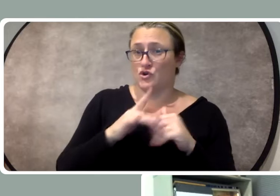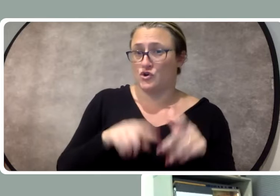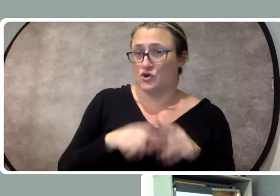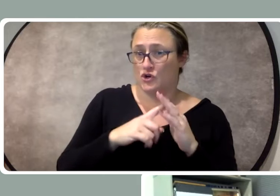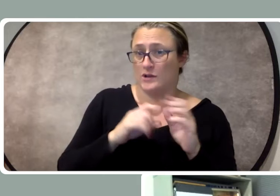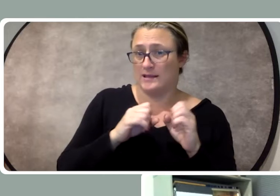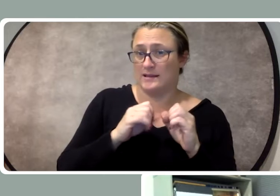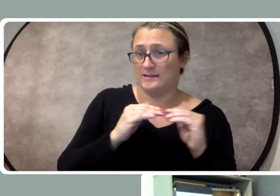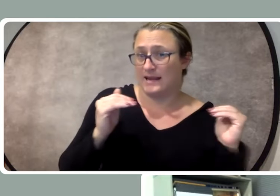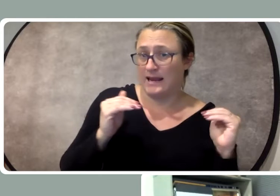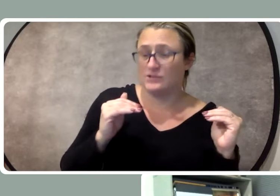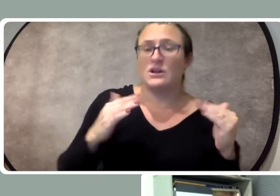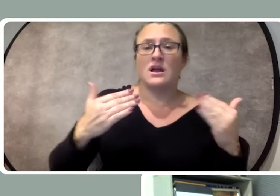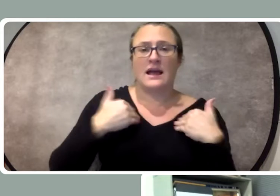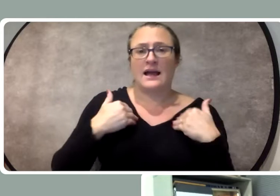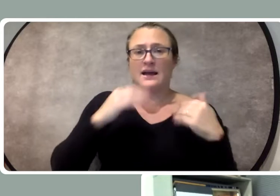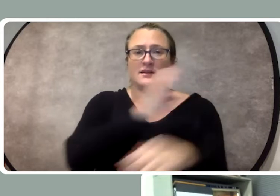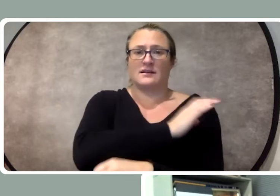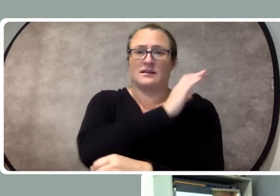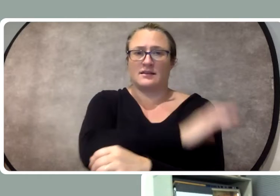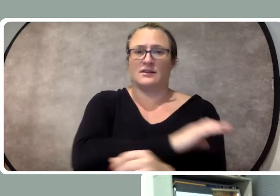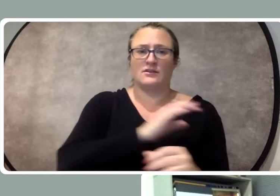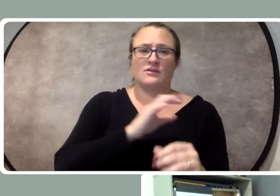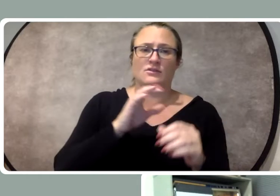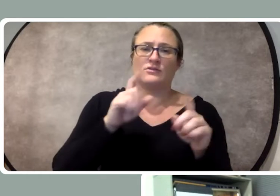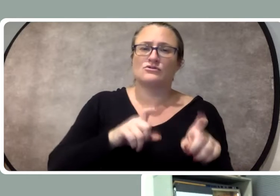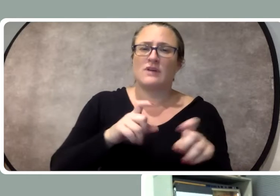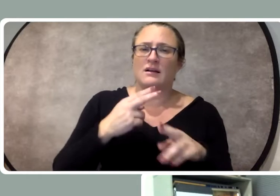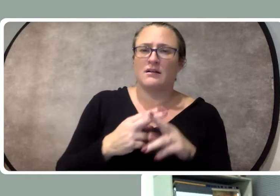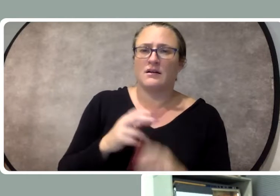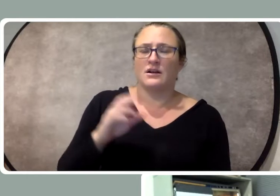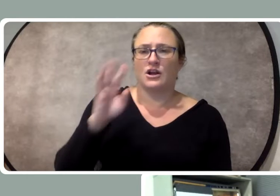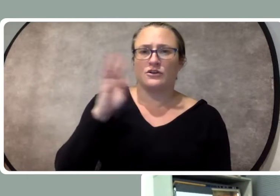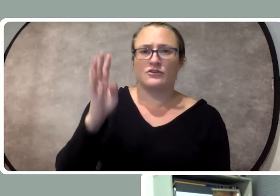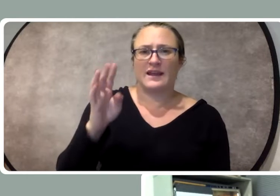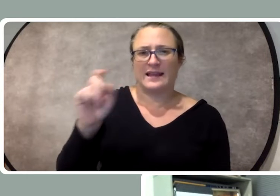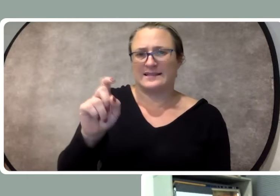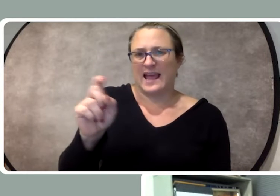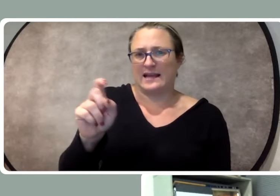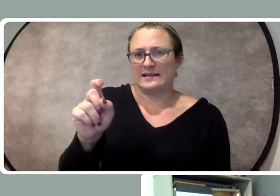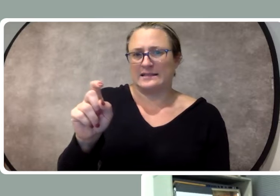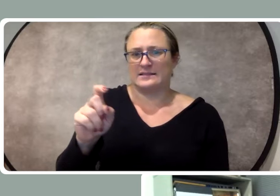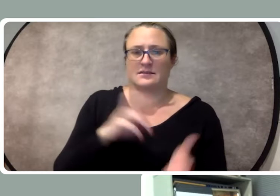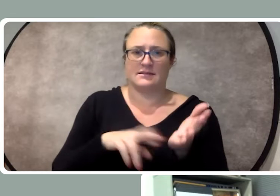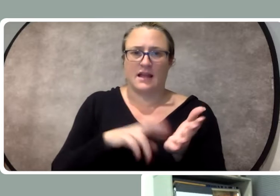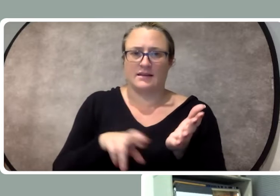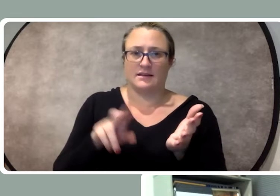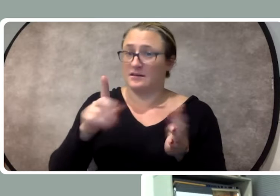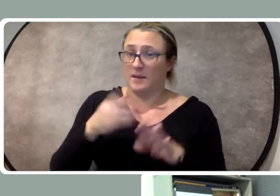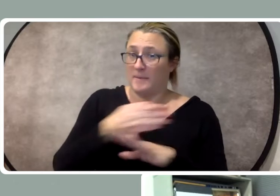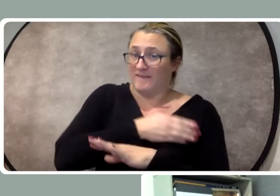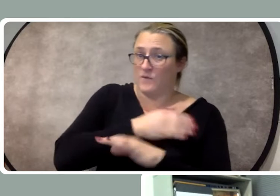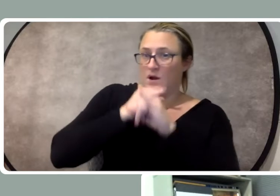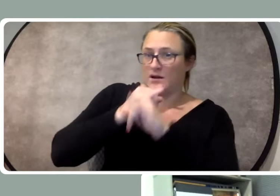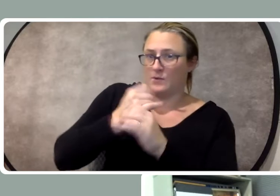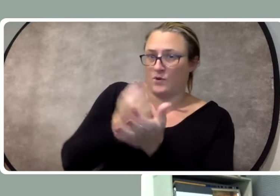was a clinical trial called the CREATE-X study, where, again, this was completely before we were using